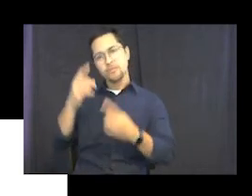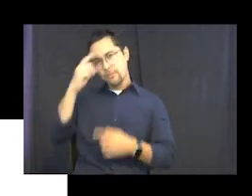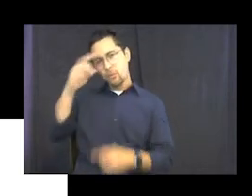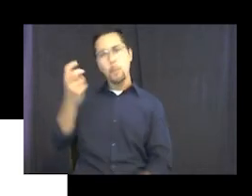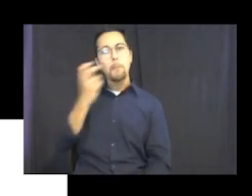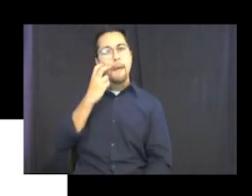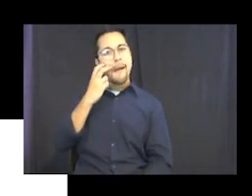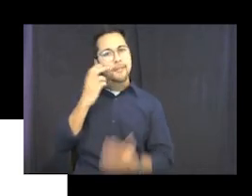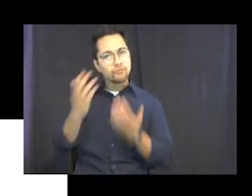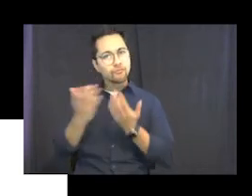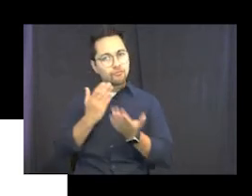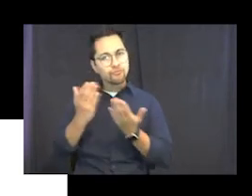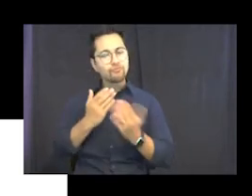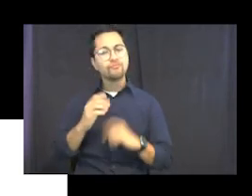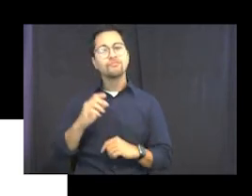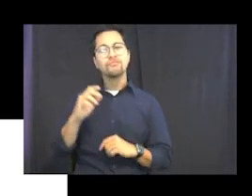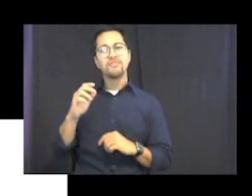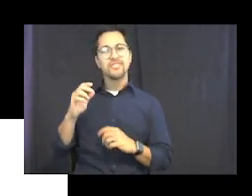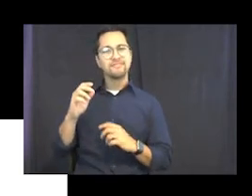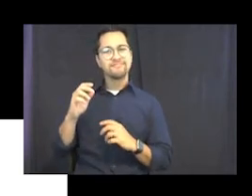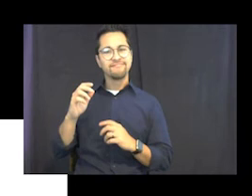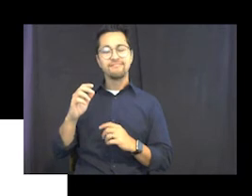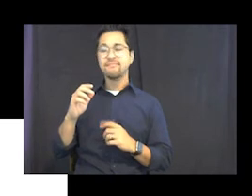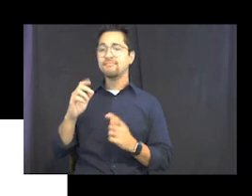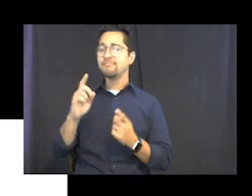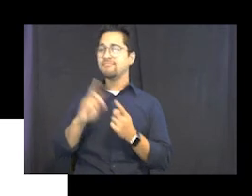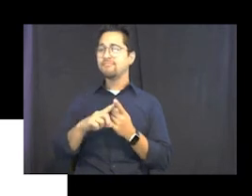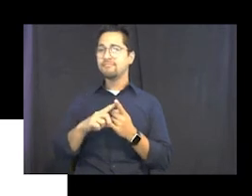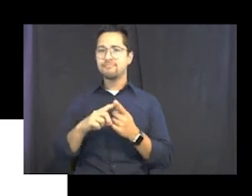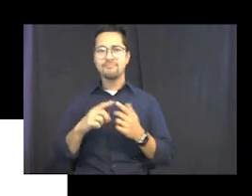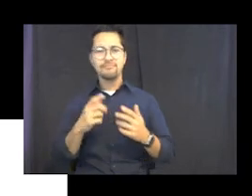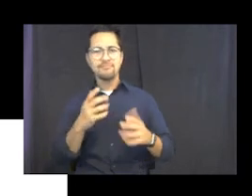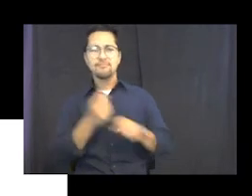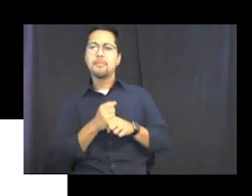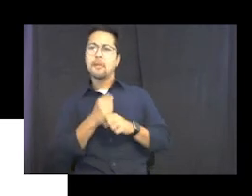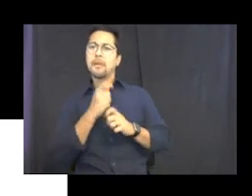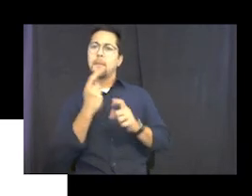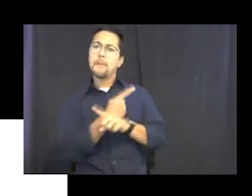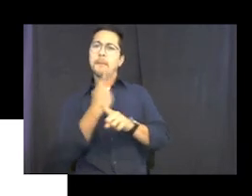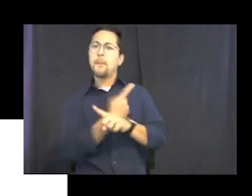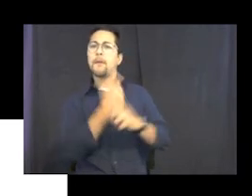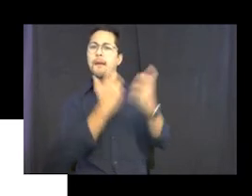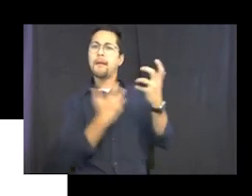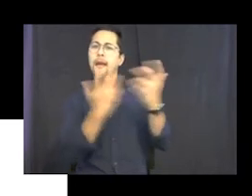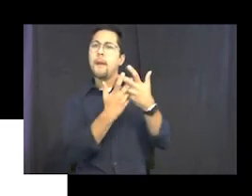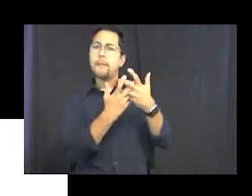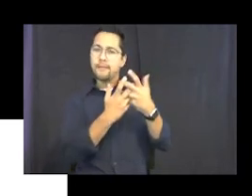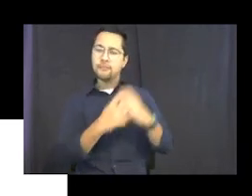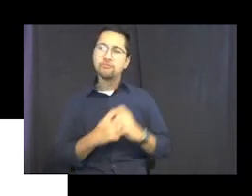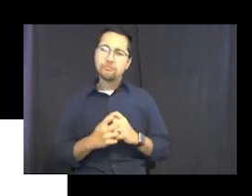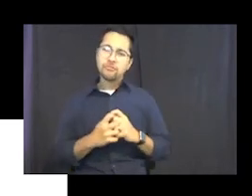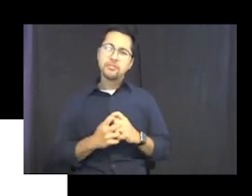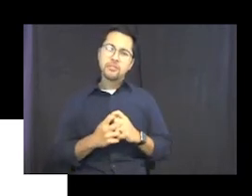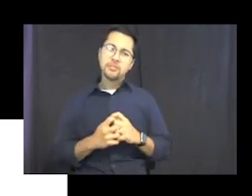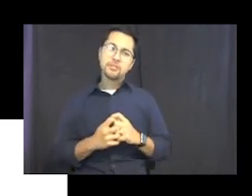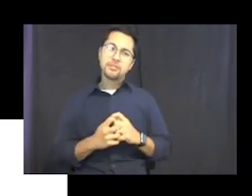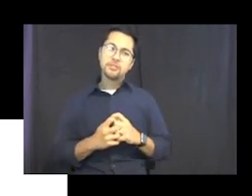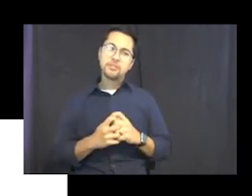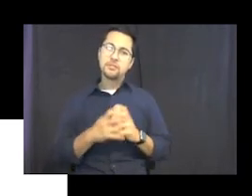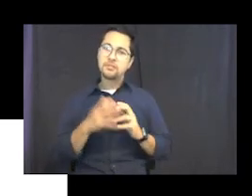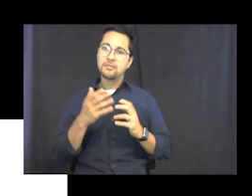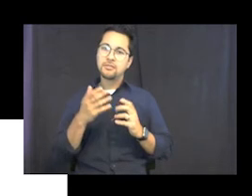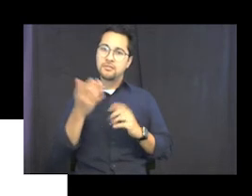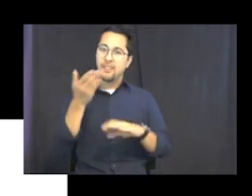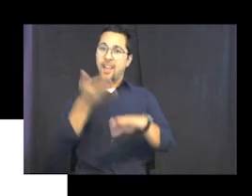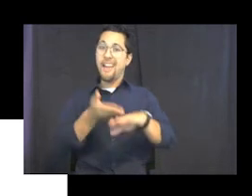Blind Services to have adequate accommodations made at